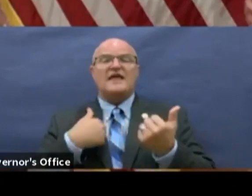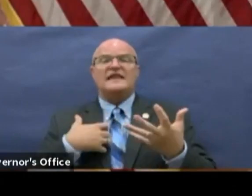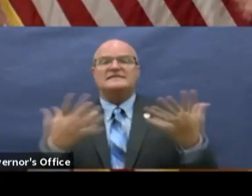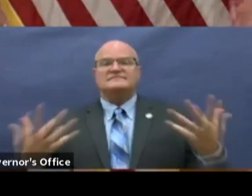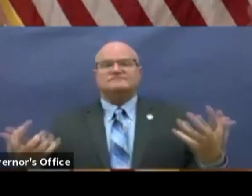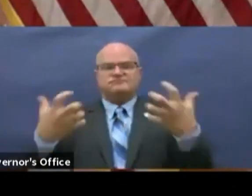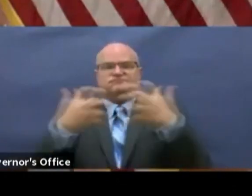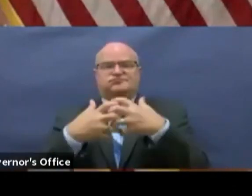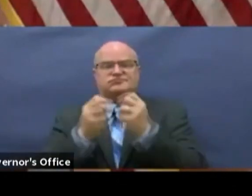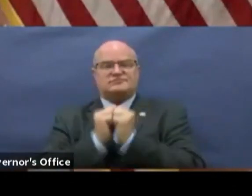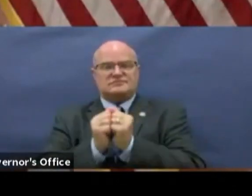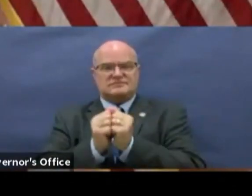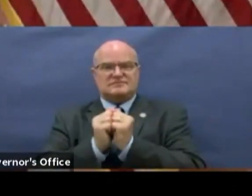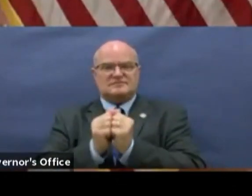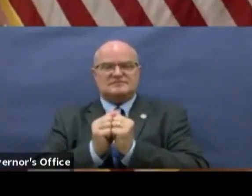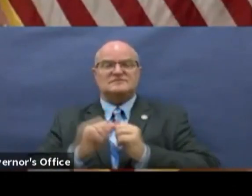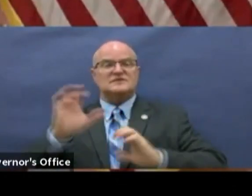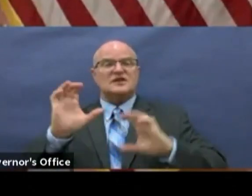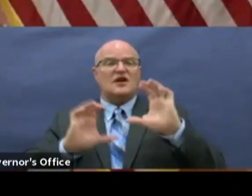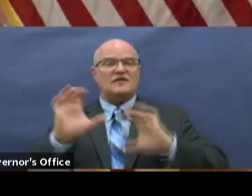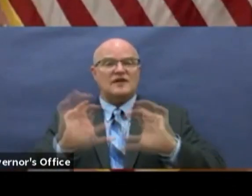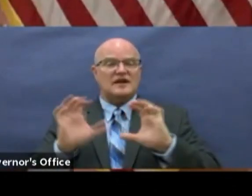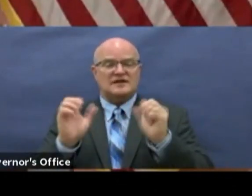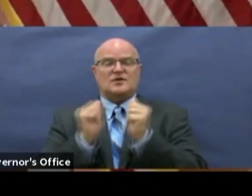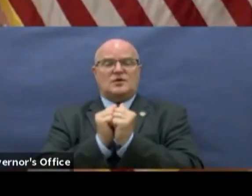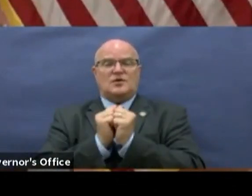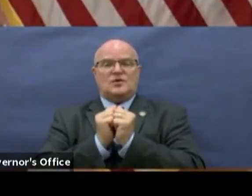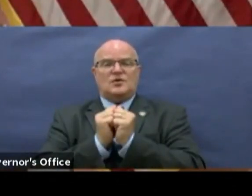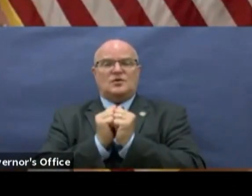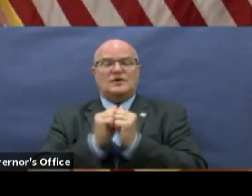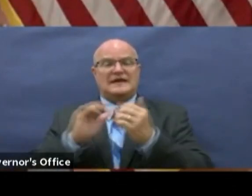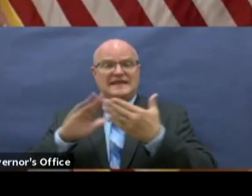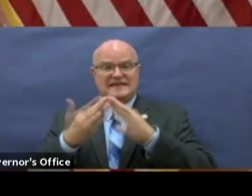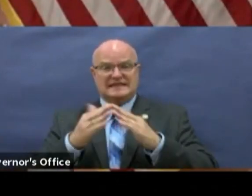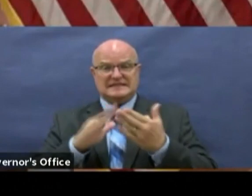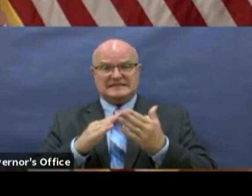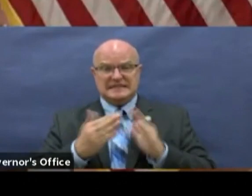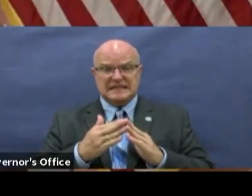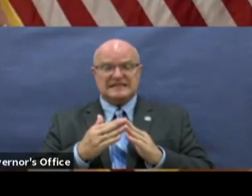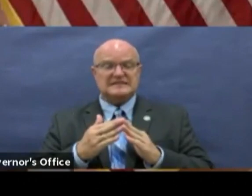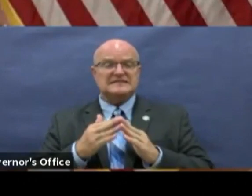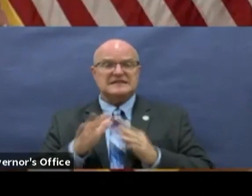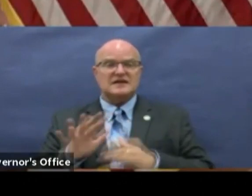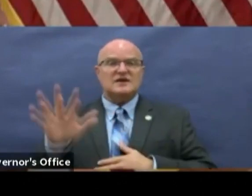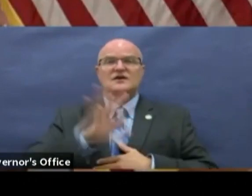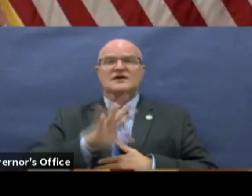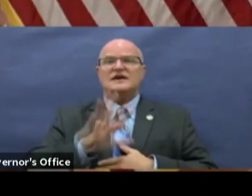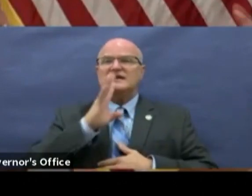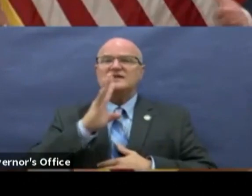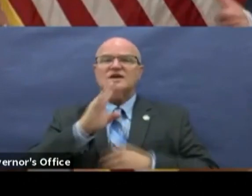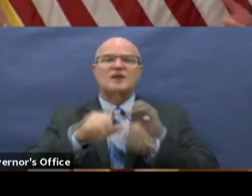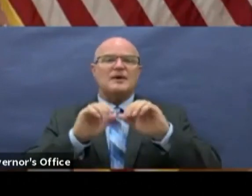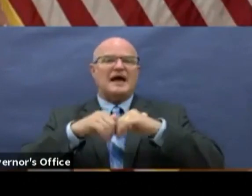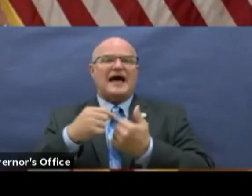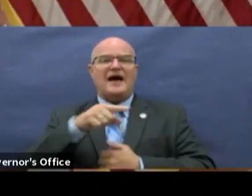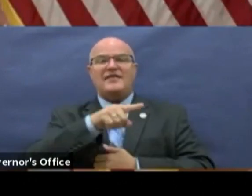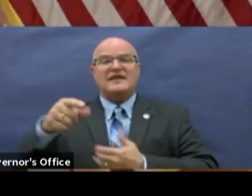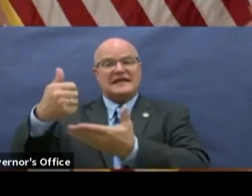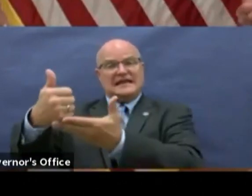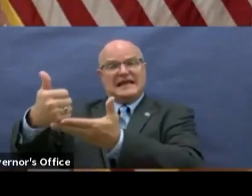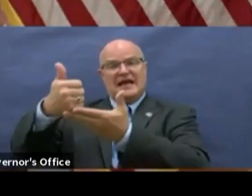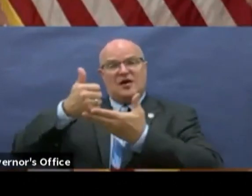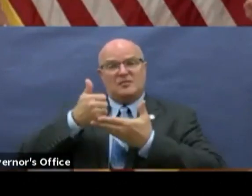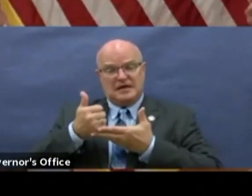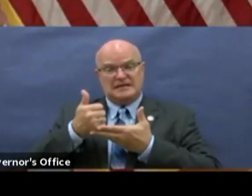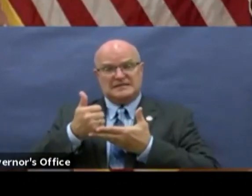together conversations with the cities and towns and talked about how they can help us